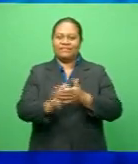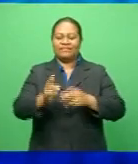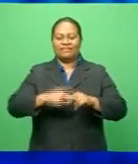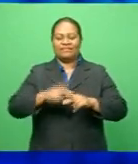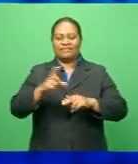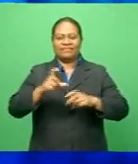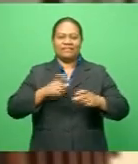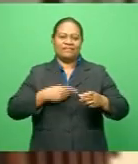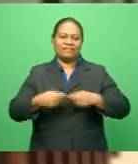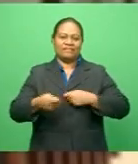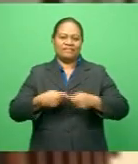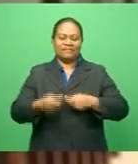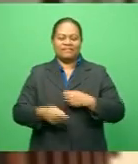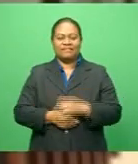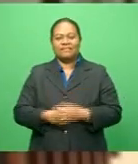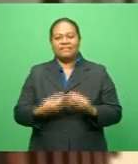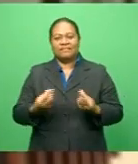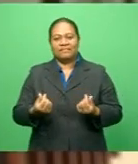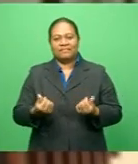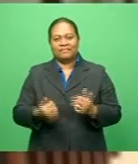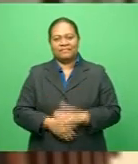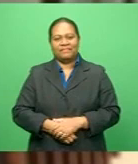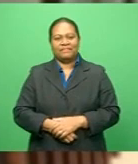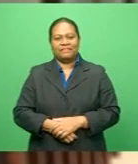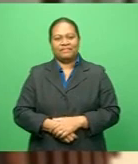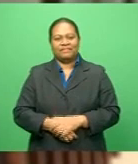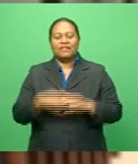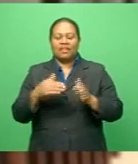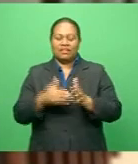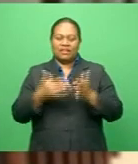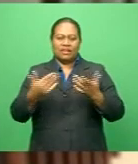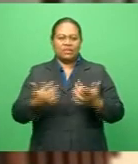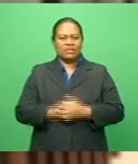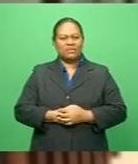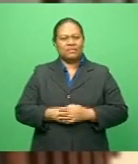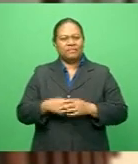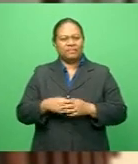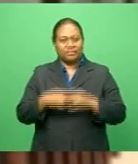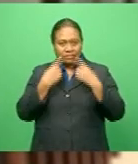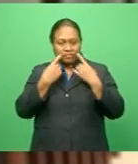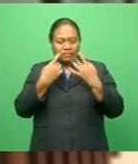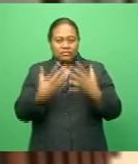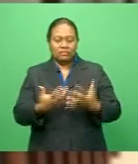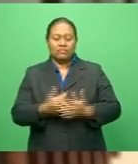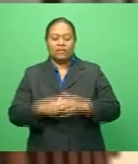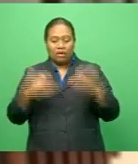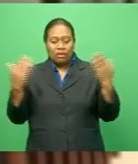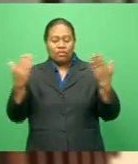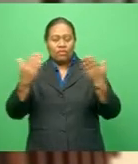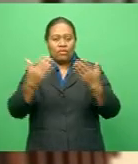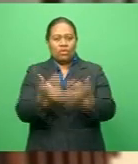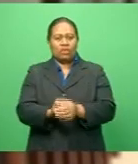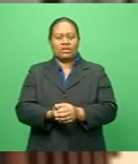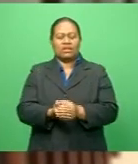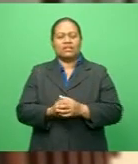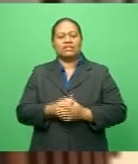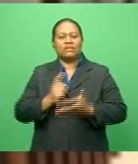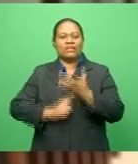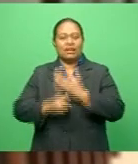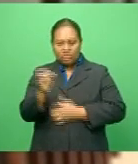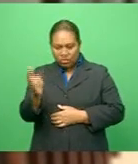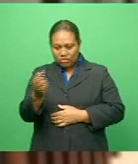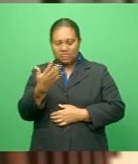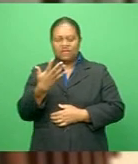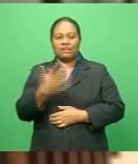the money market. Hello there. It was a rather quiet day for the traders, with major focus still being on Brexit outcome.